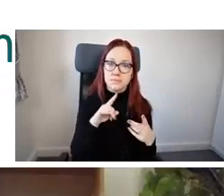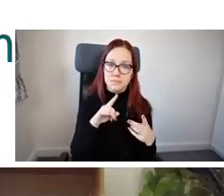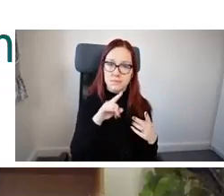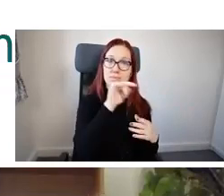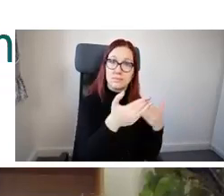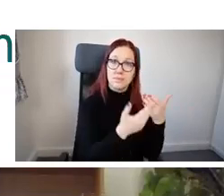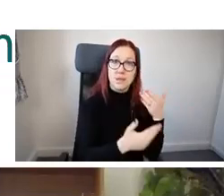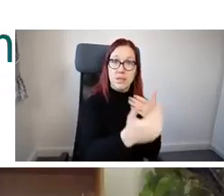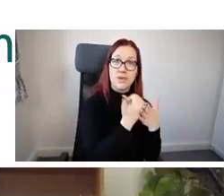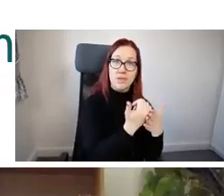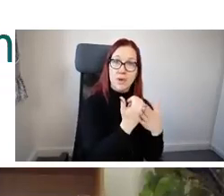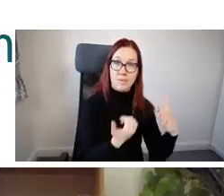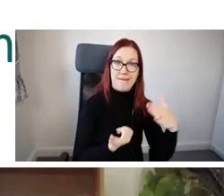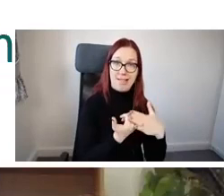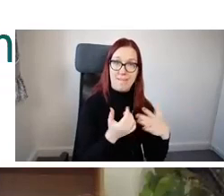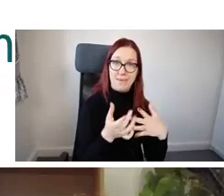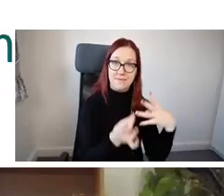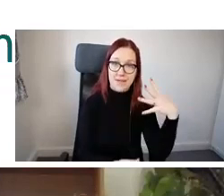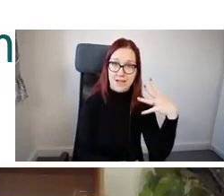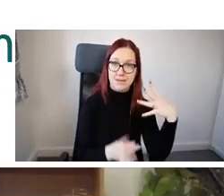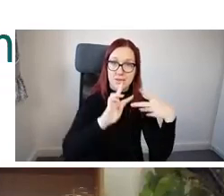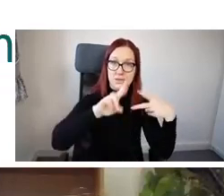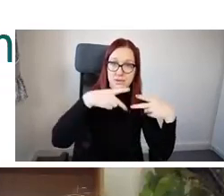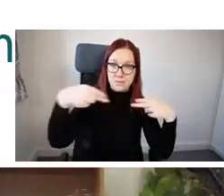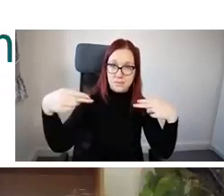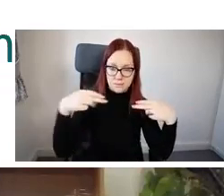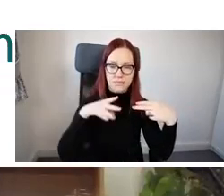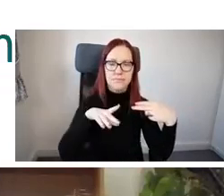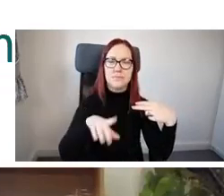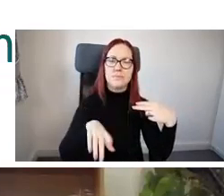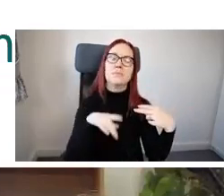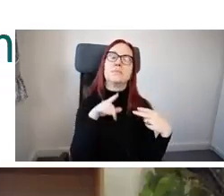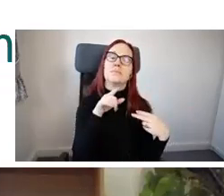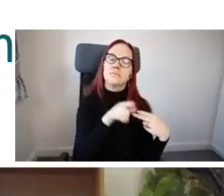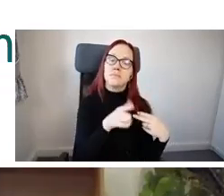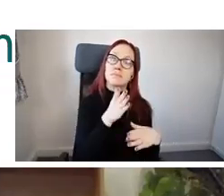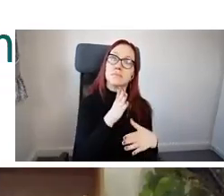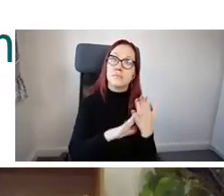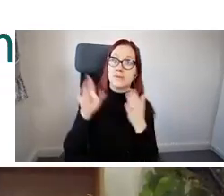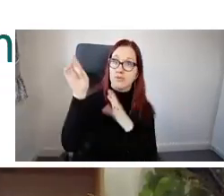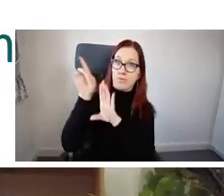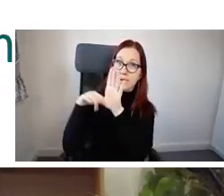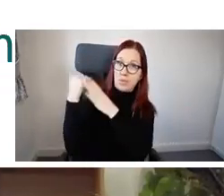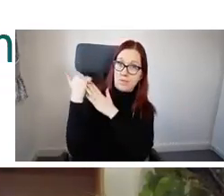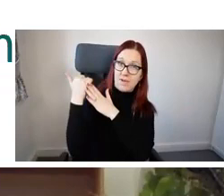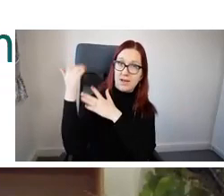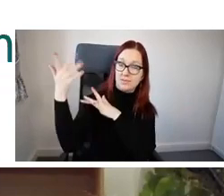long-term therapy were twofold, and this came out quite strongly from the youth advisors that we spoke to.